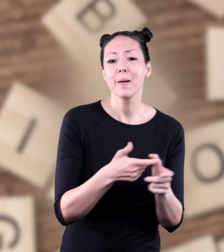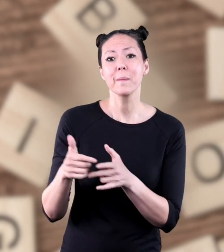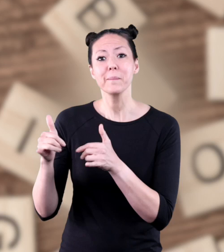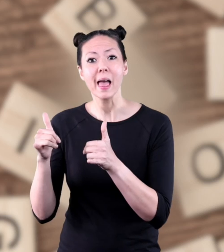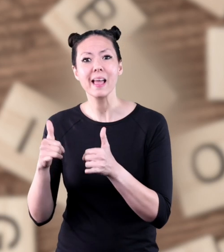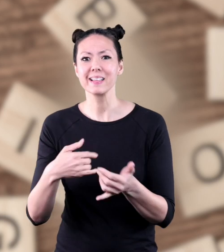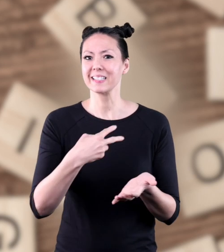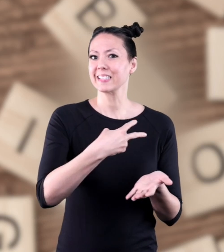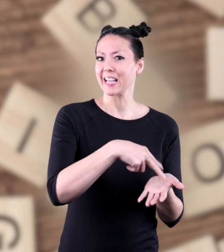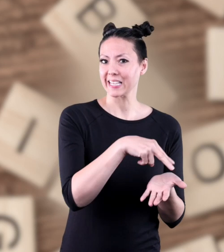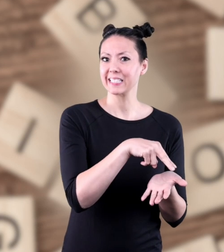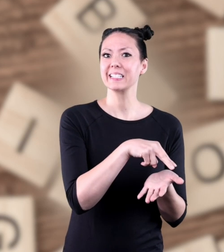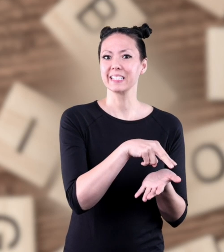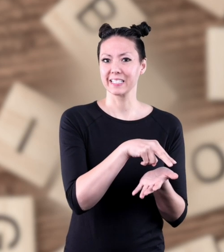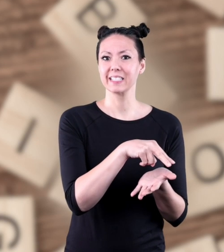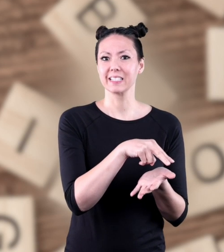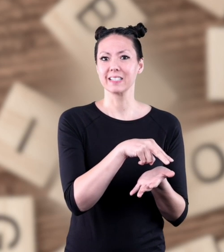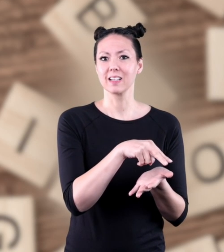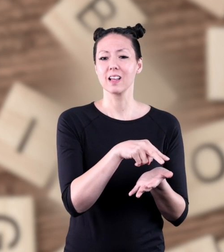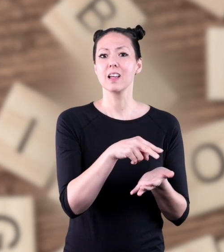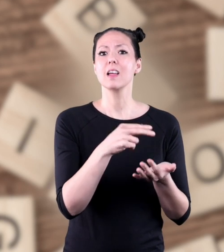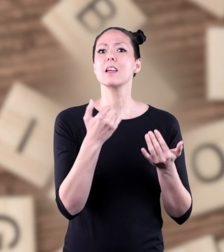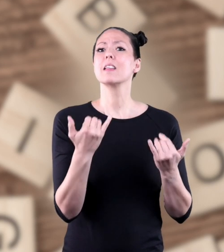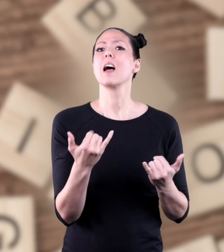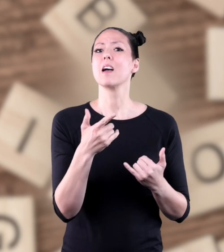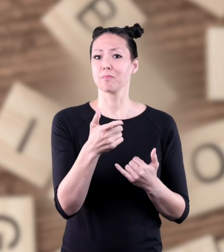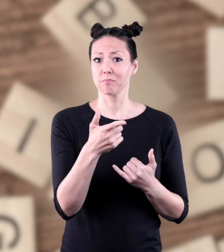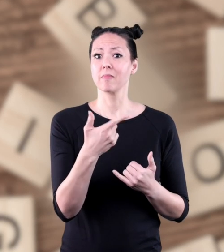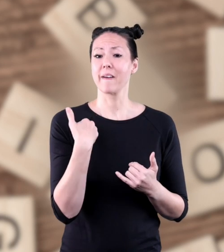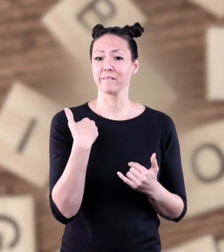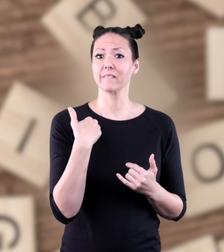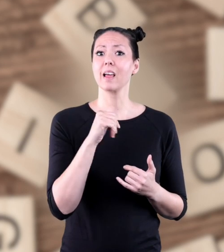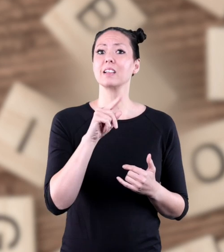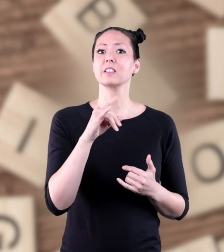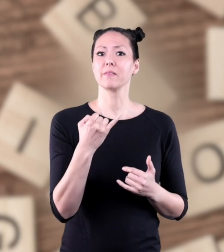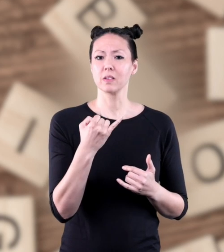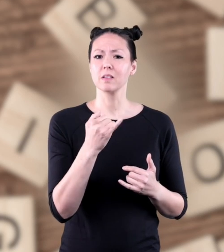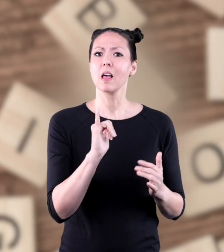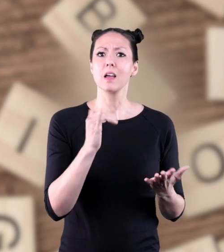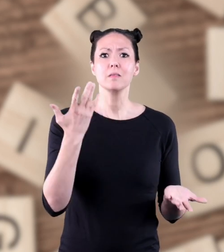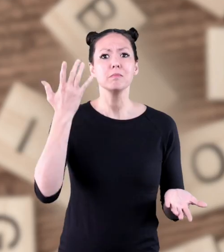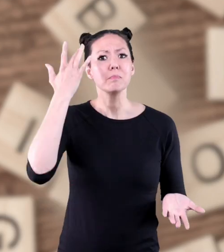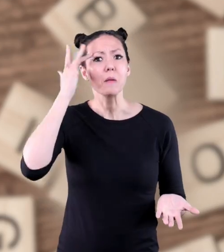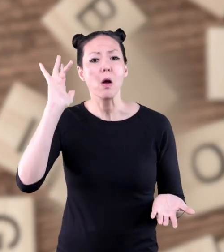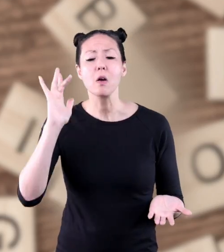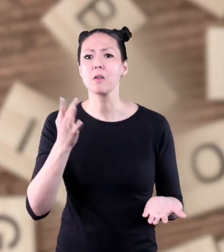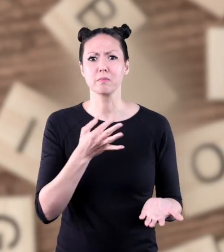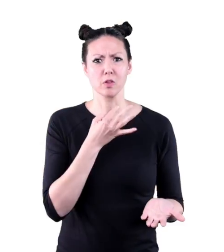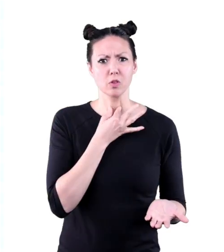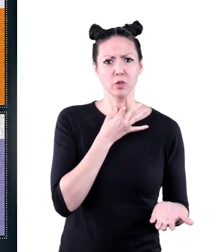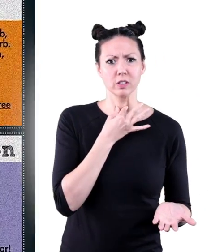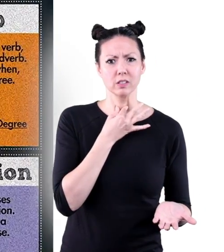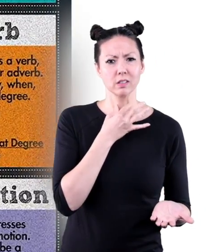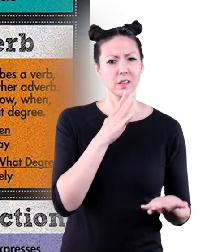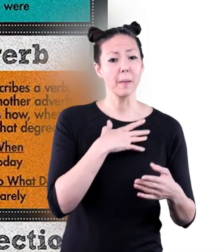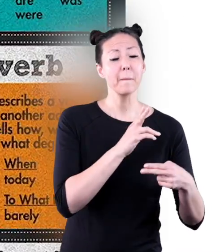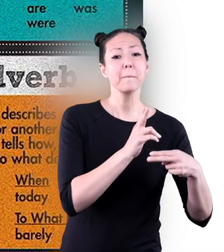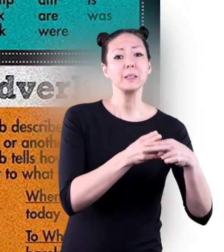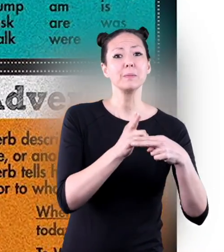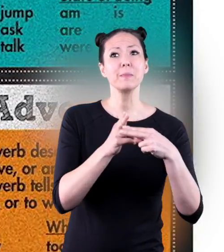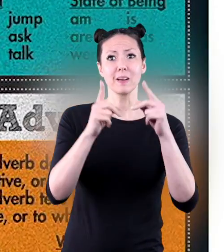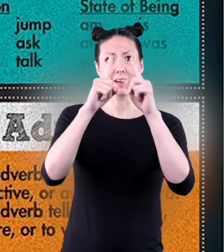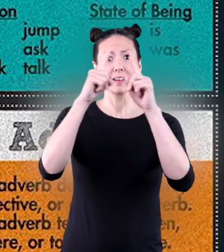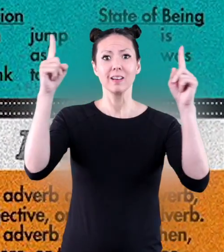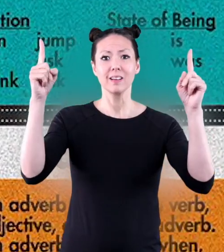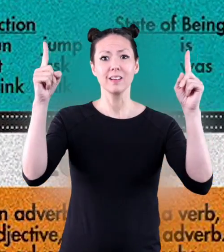like run, play, or dance. And you've got your adjectives like smart or curious. As we mentioned